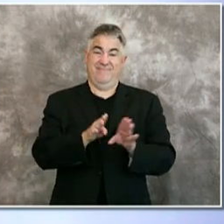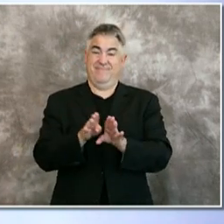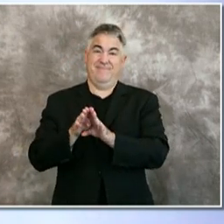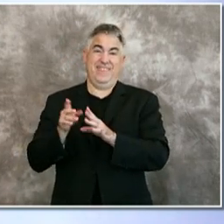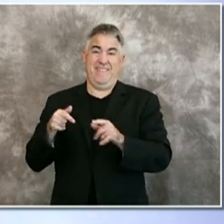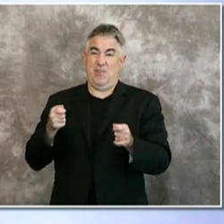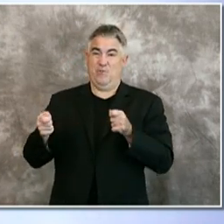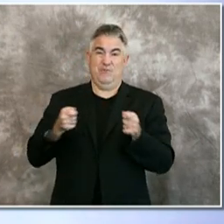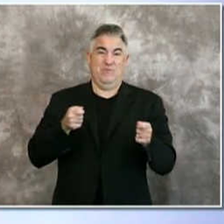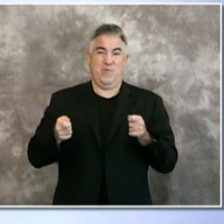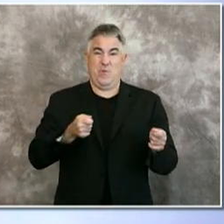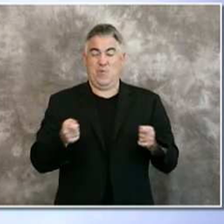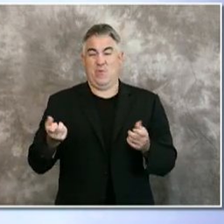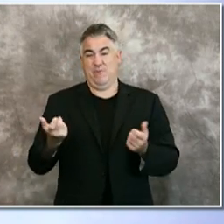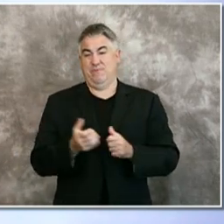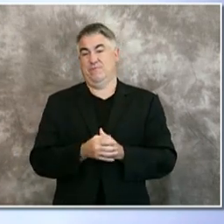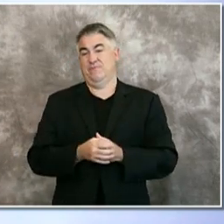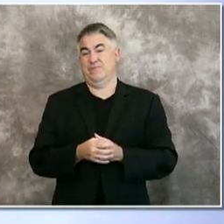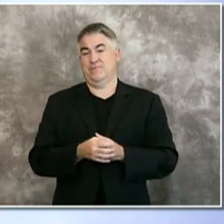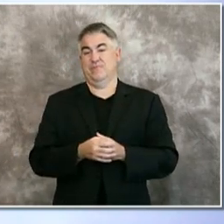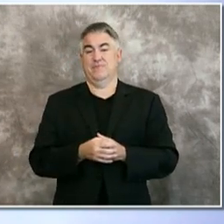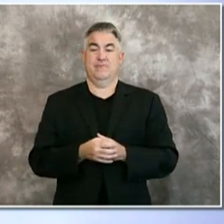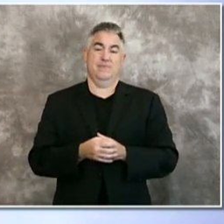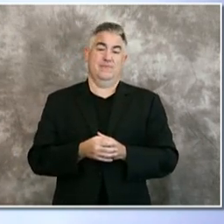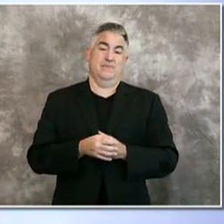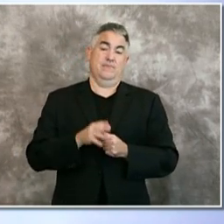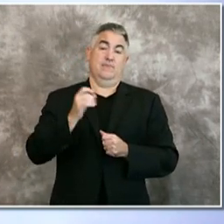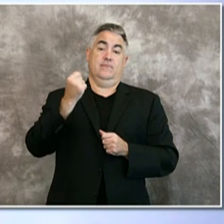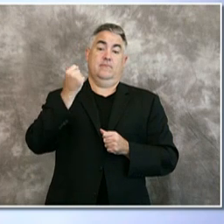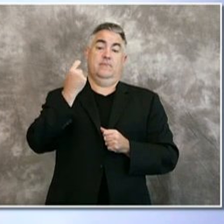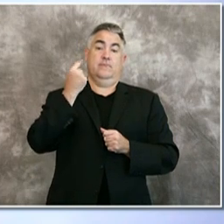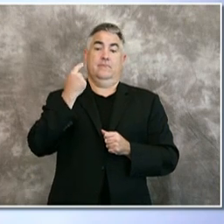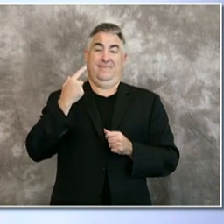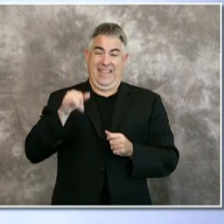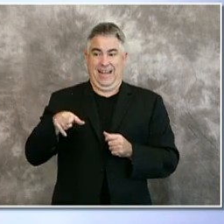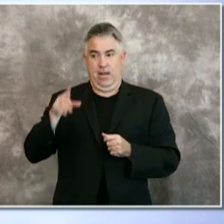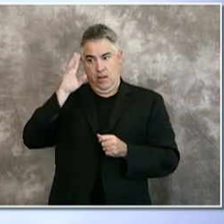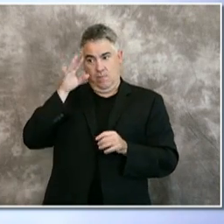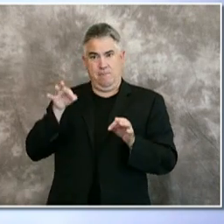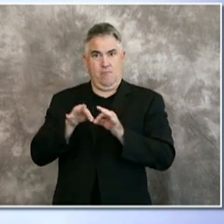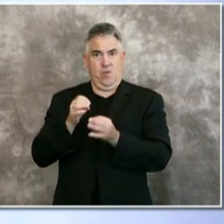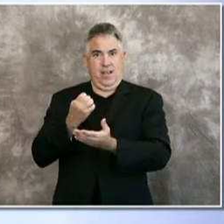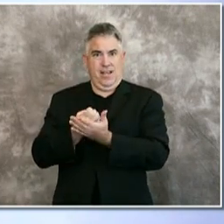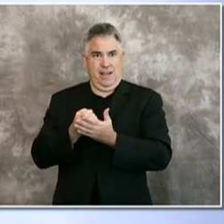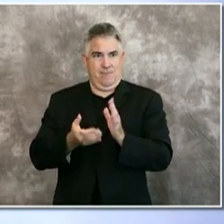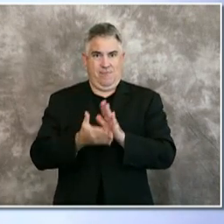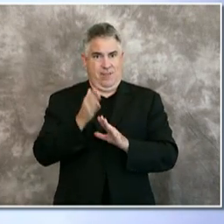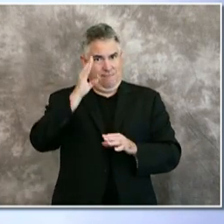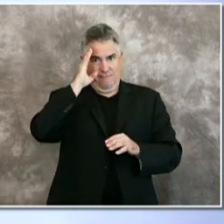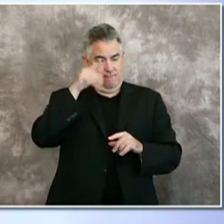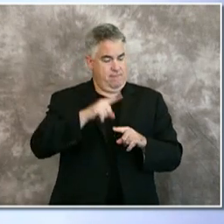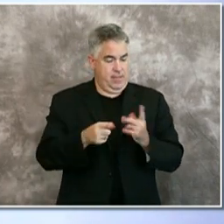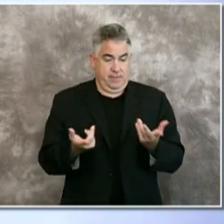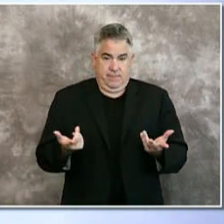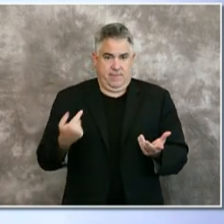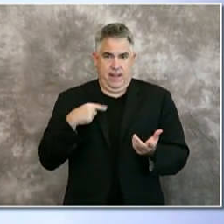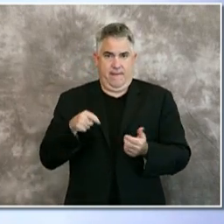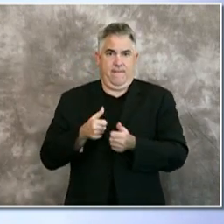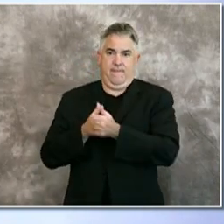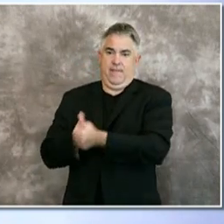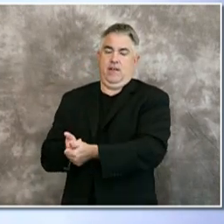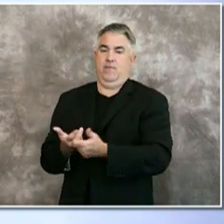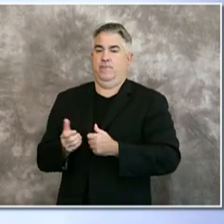so that we can get large sections of our economy back up and running successfully. We talked from the very beginning that these metrics, again, were put in place